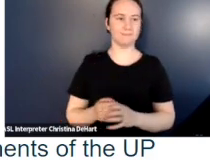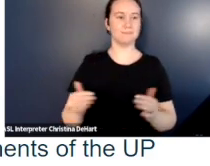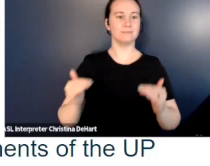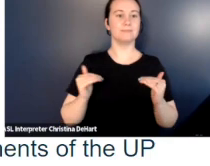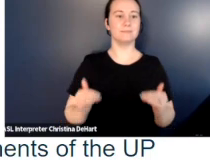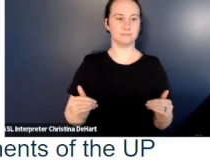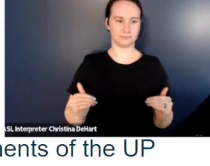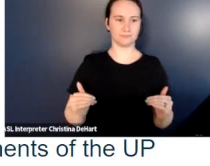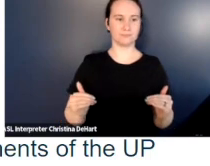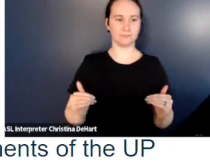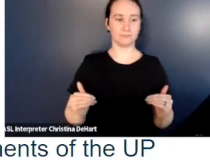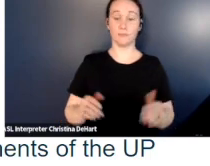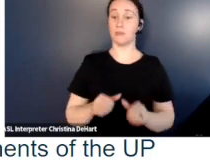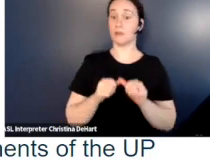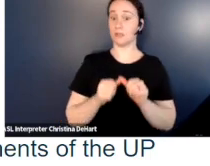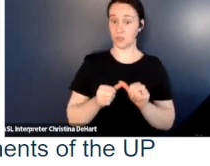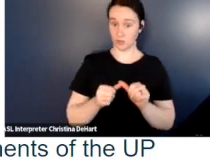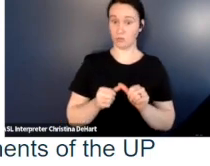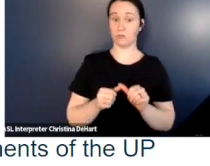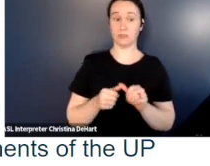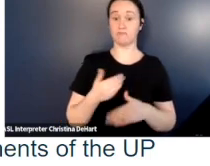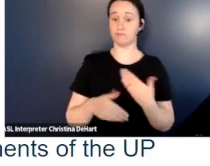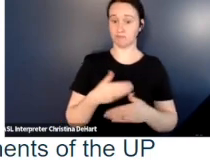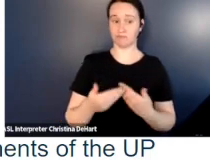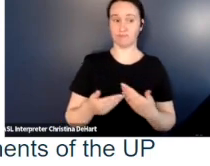We continue to work on that extended